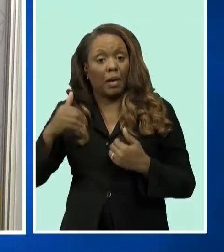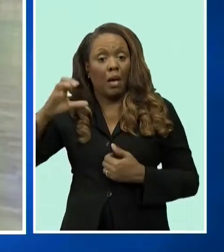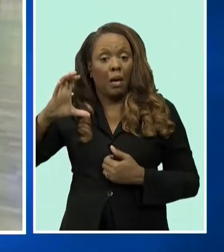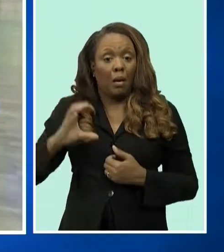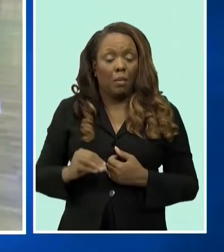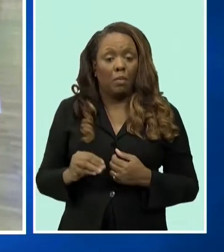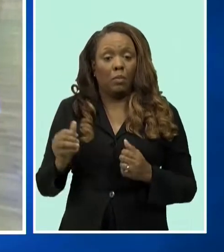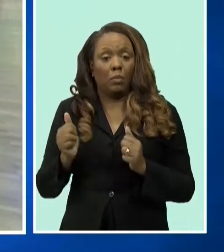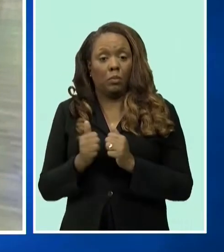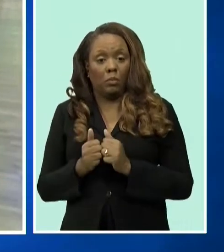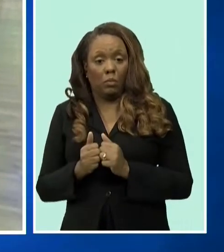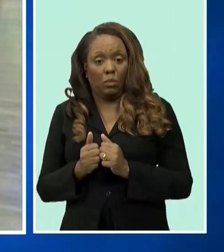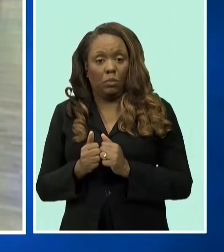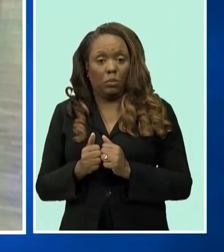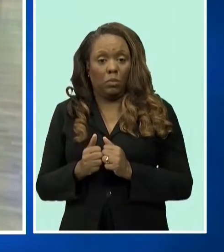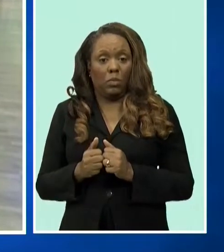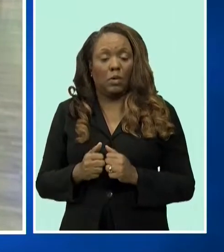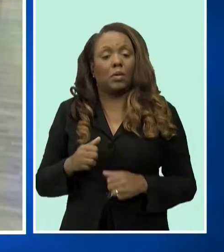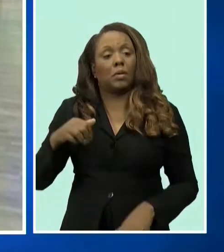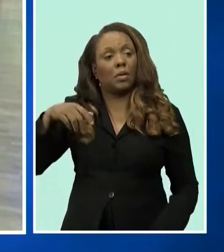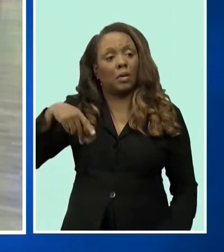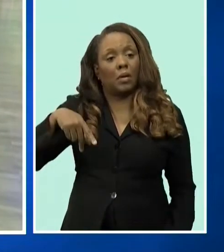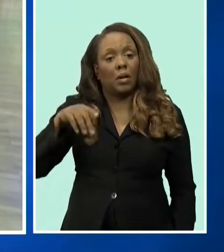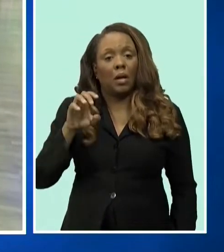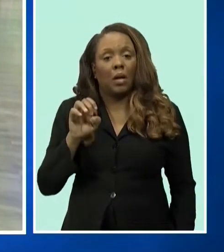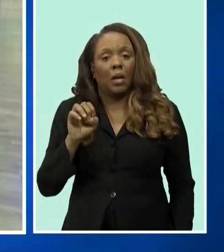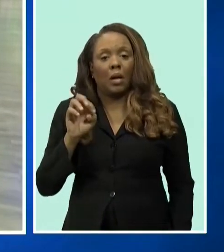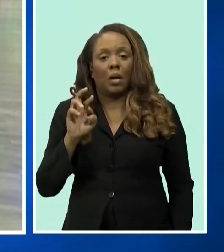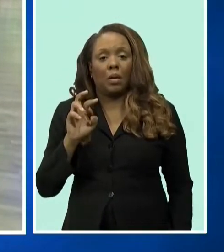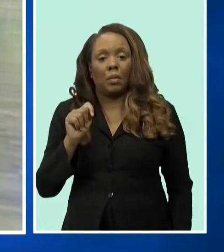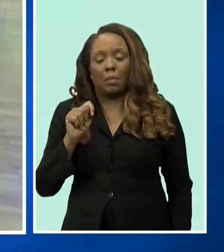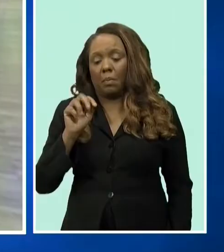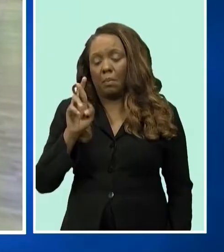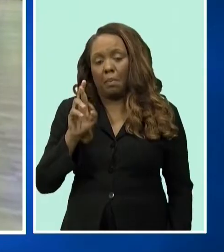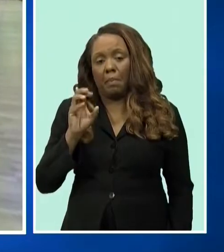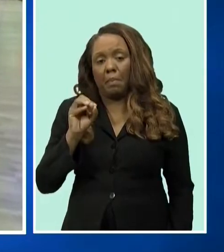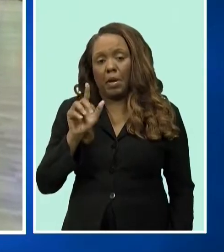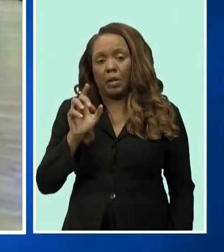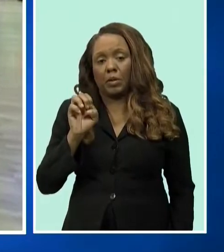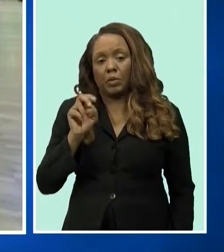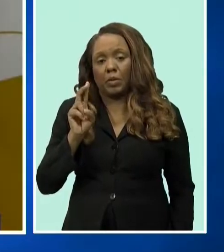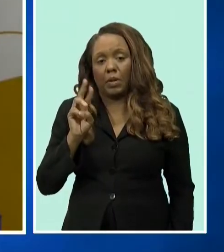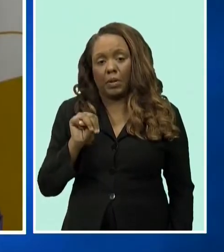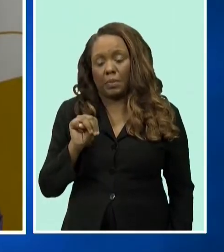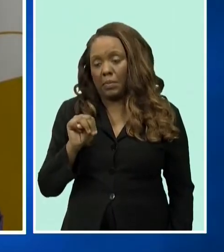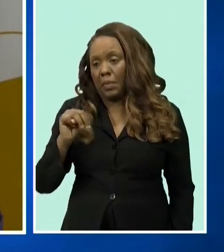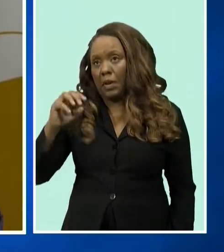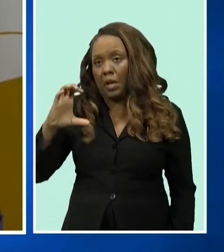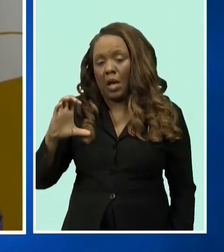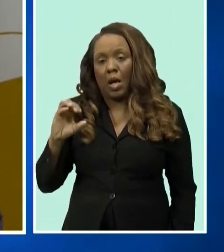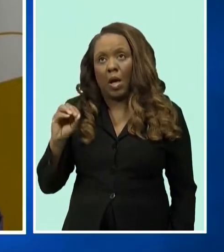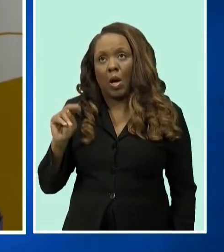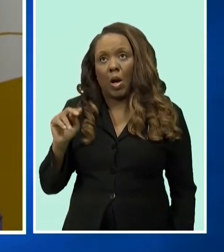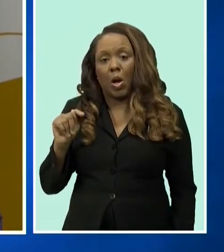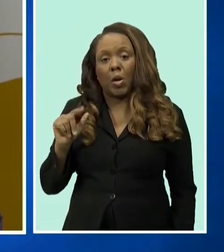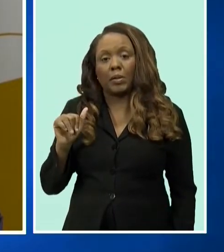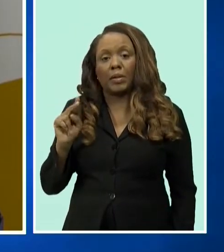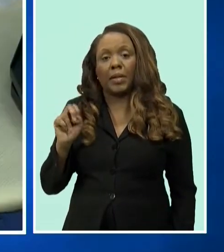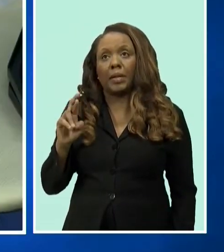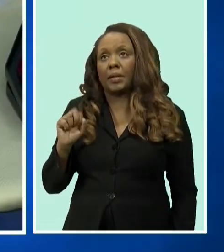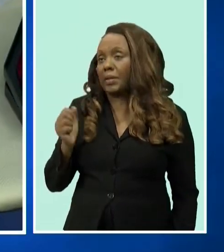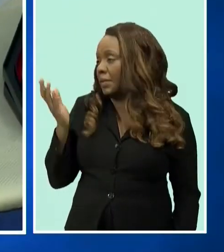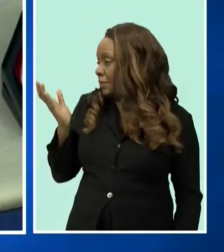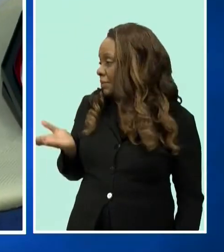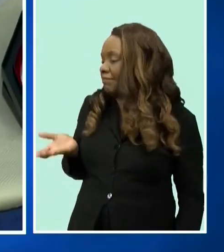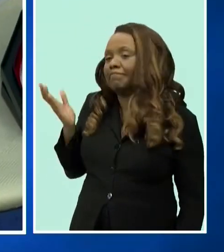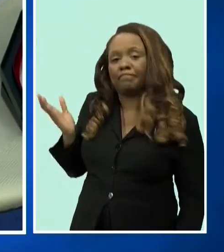specializes in the production of petroleum-based containers for use across a wide range of industries, from food and beverage to large-scale